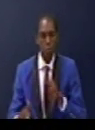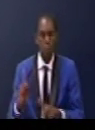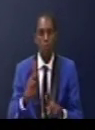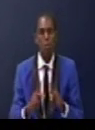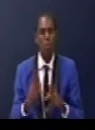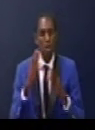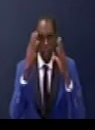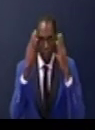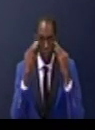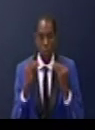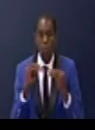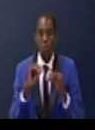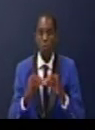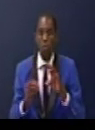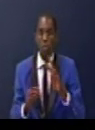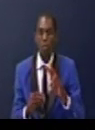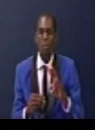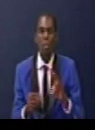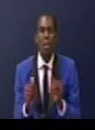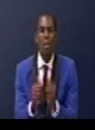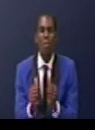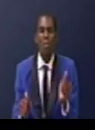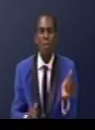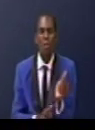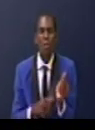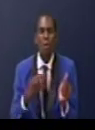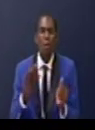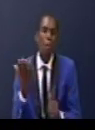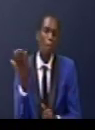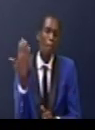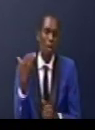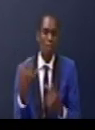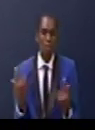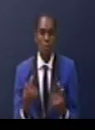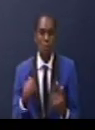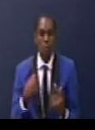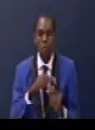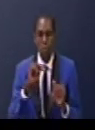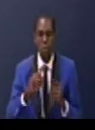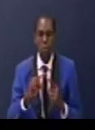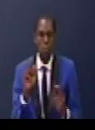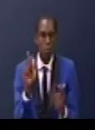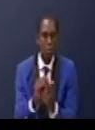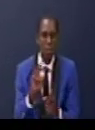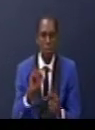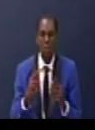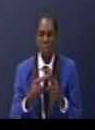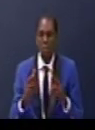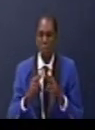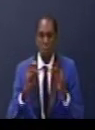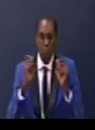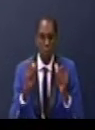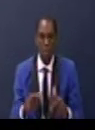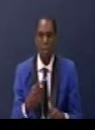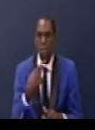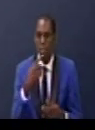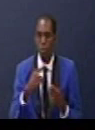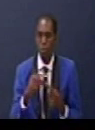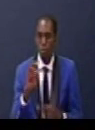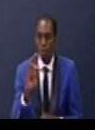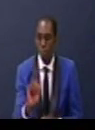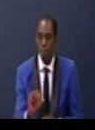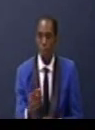past sins. We need to get them quickly. And we need to get to them very quickly and tell them that they need